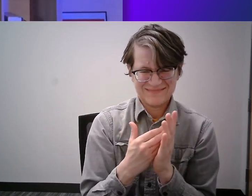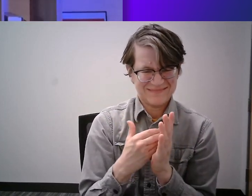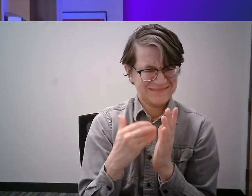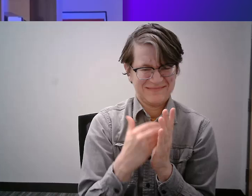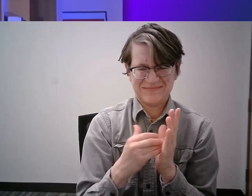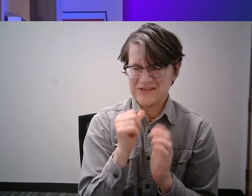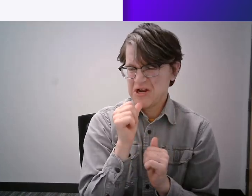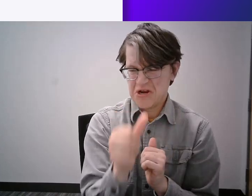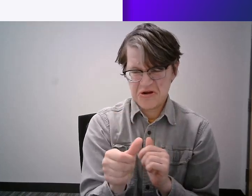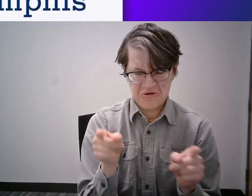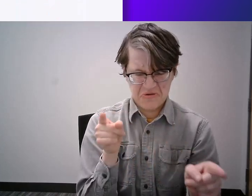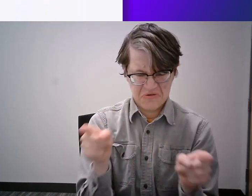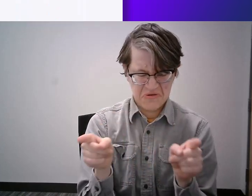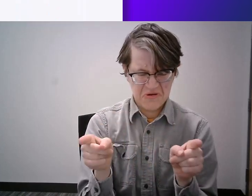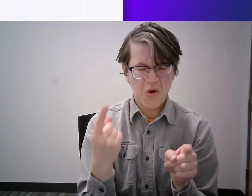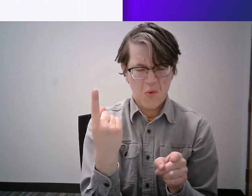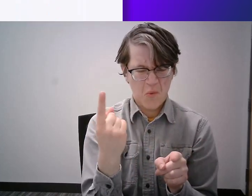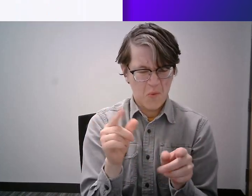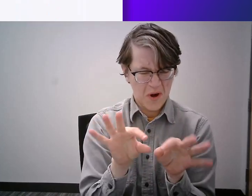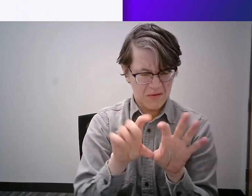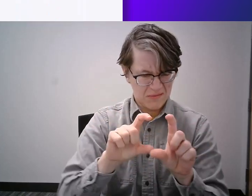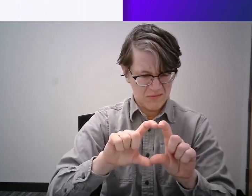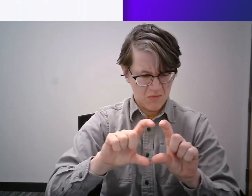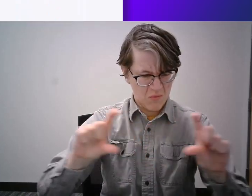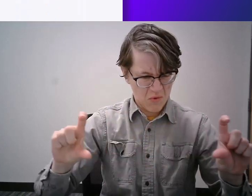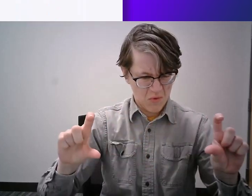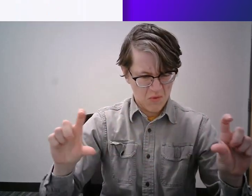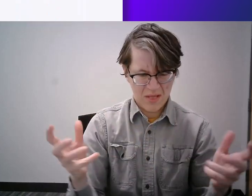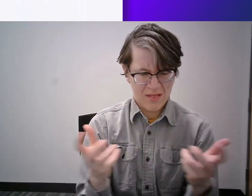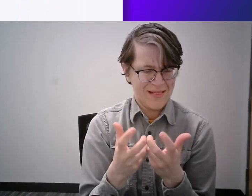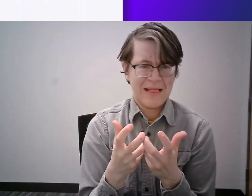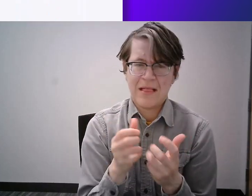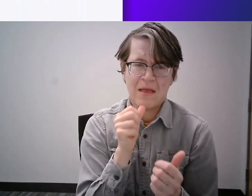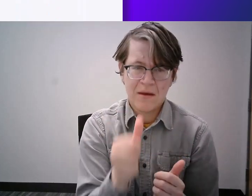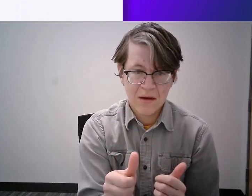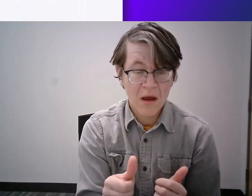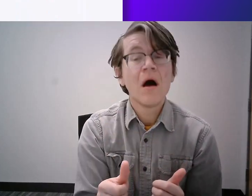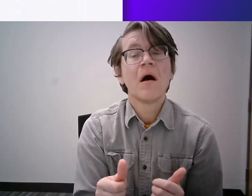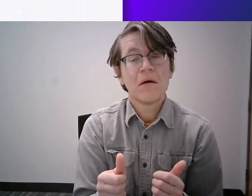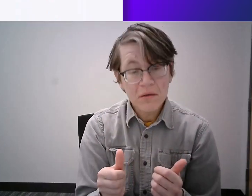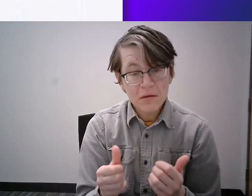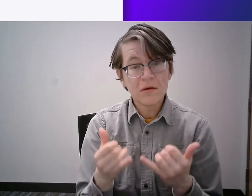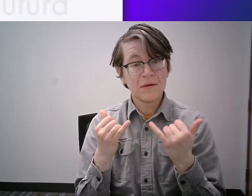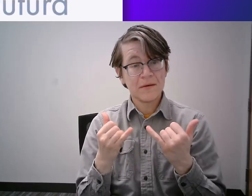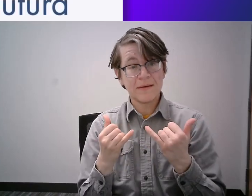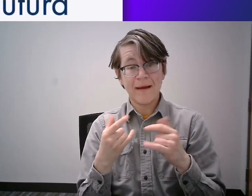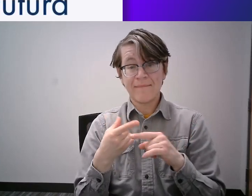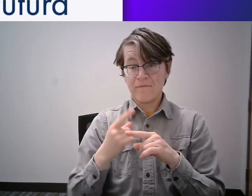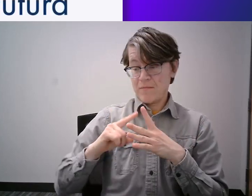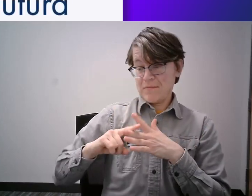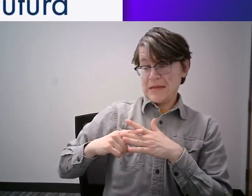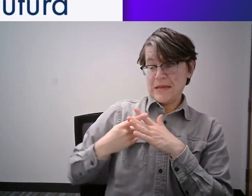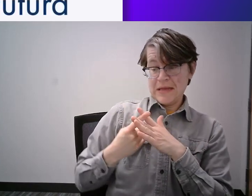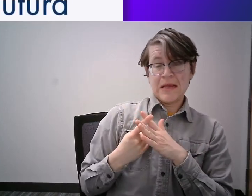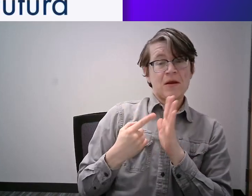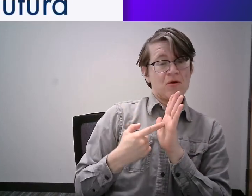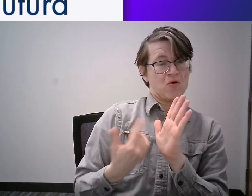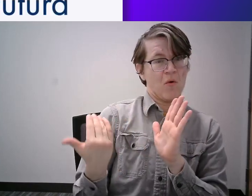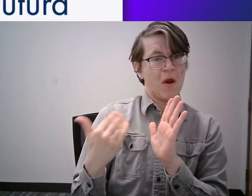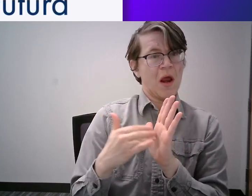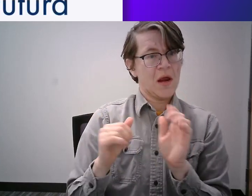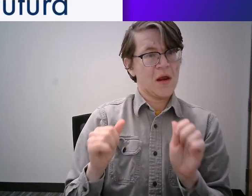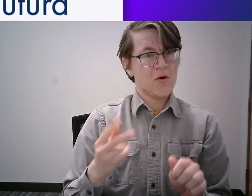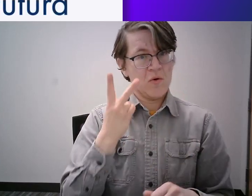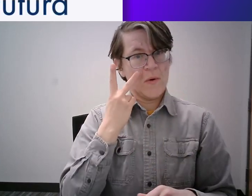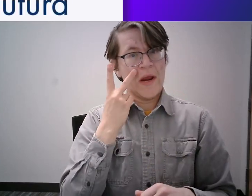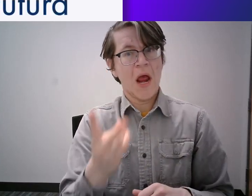it. Coming back to the various sans and serif typefaces from the beginning, now you should be able to see their form